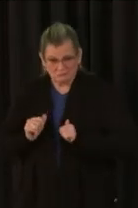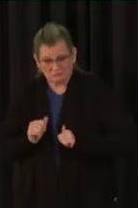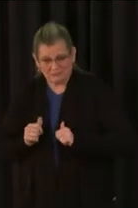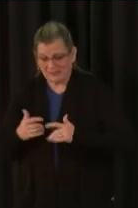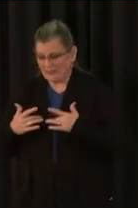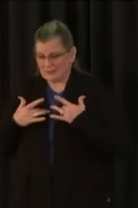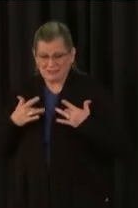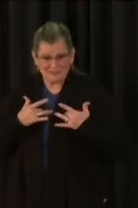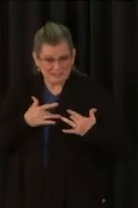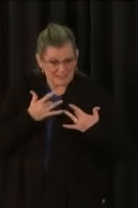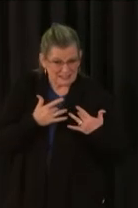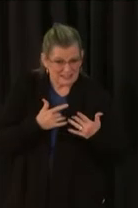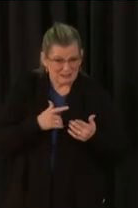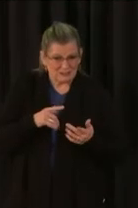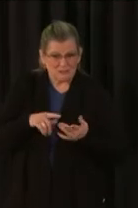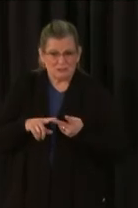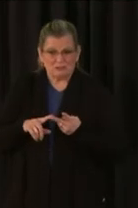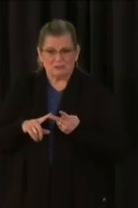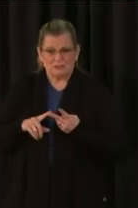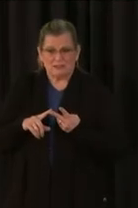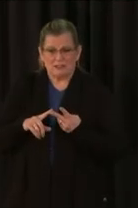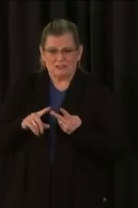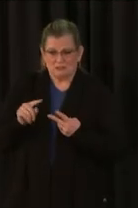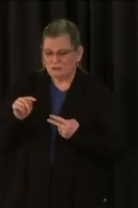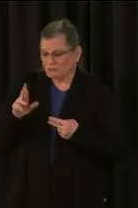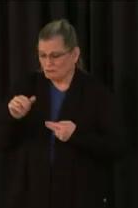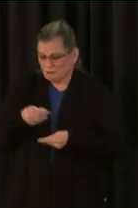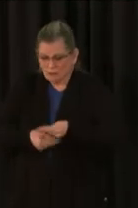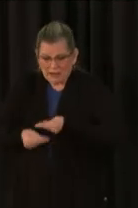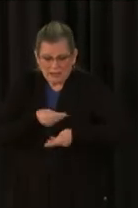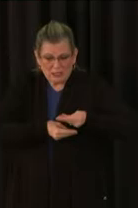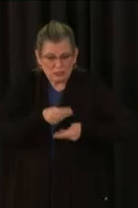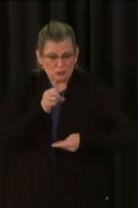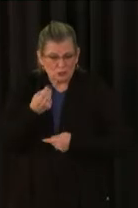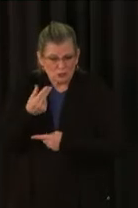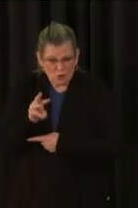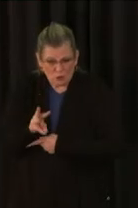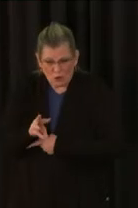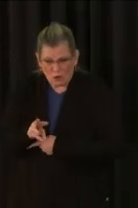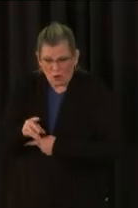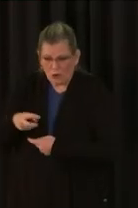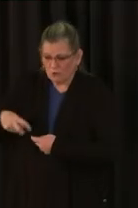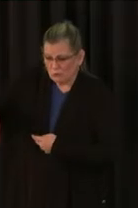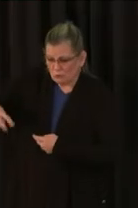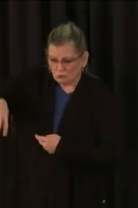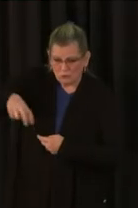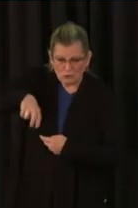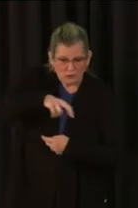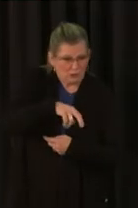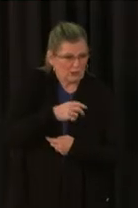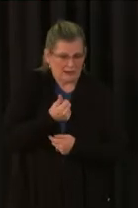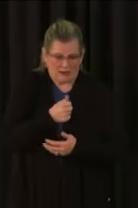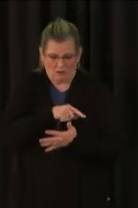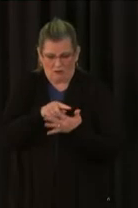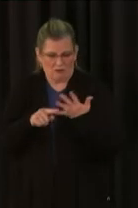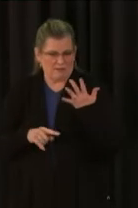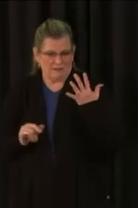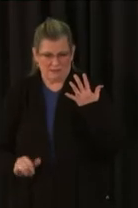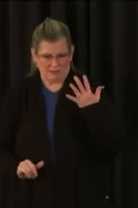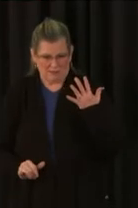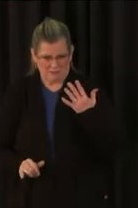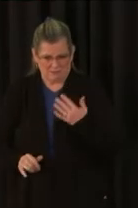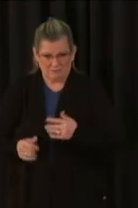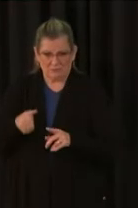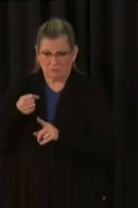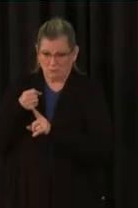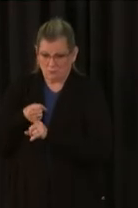events, trade shows, and tourism. These are businesses that have been indirectly impacted by